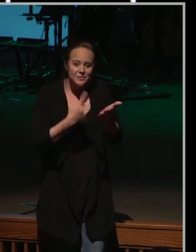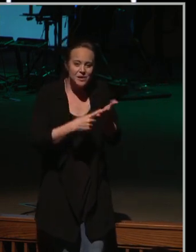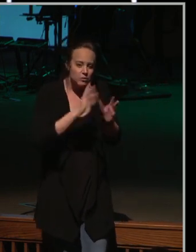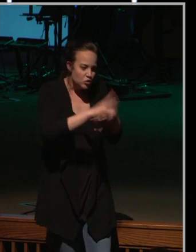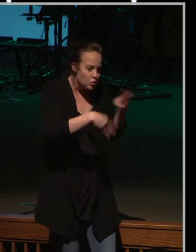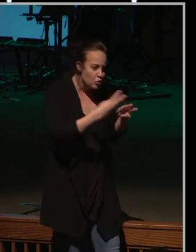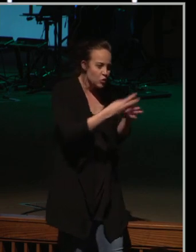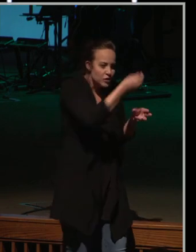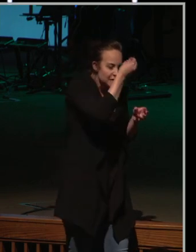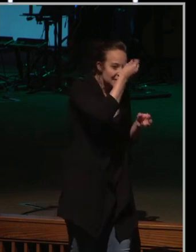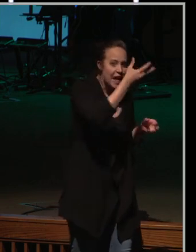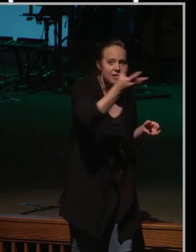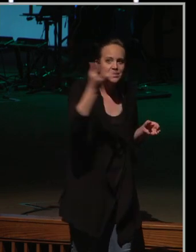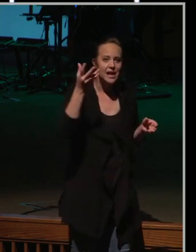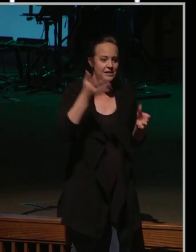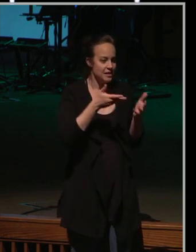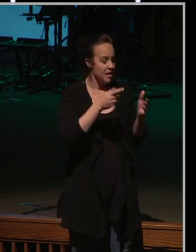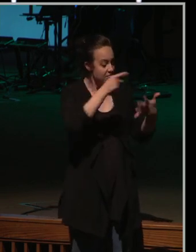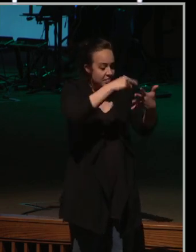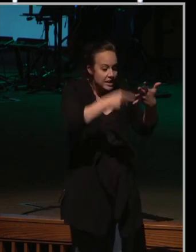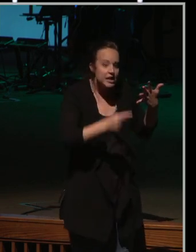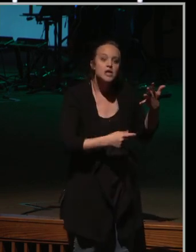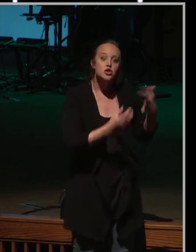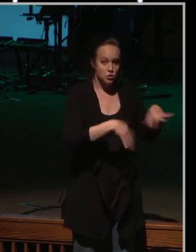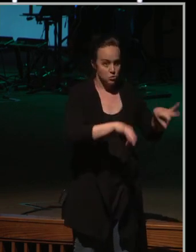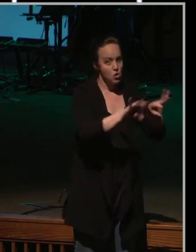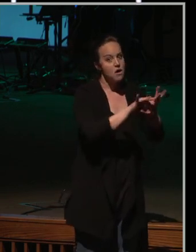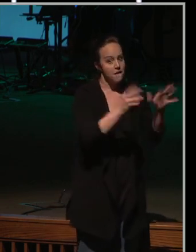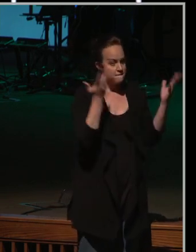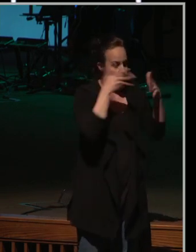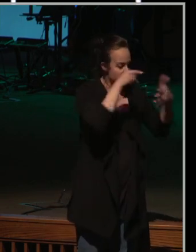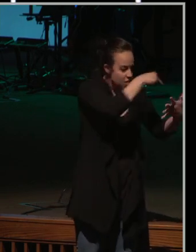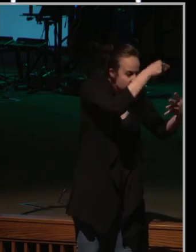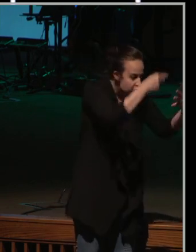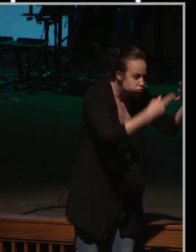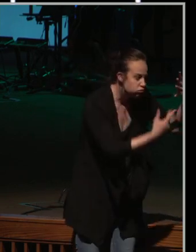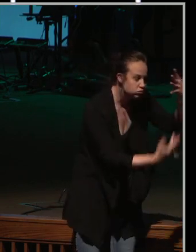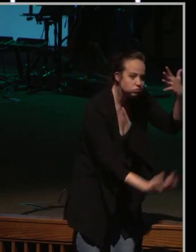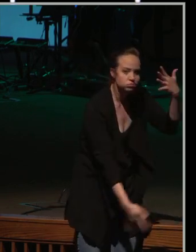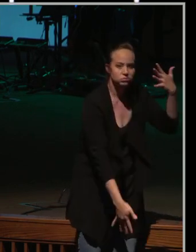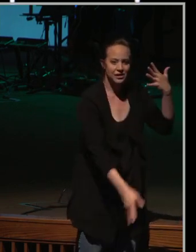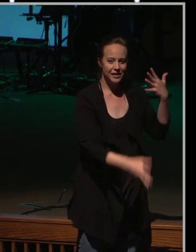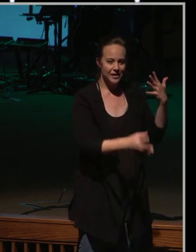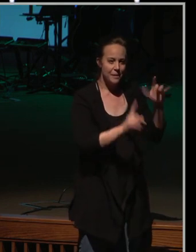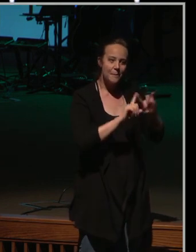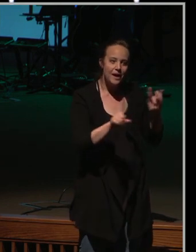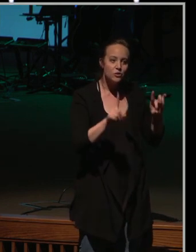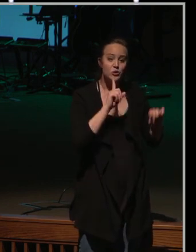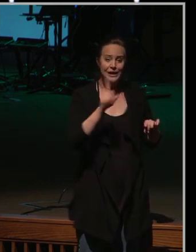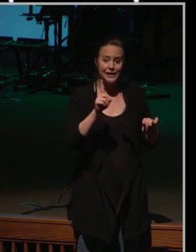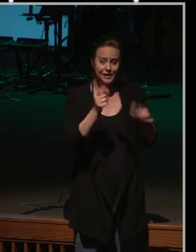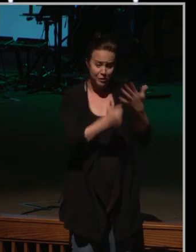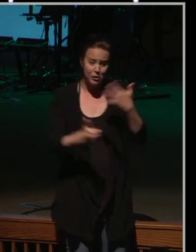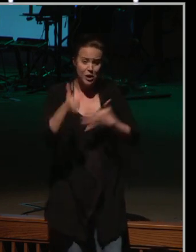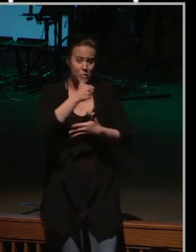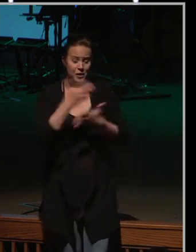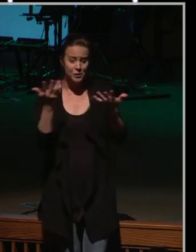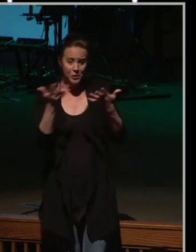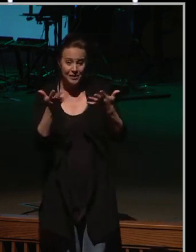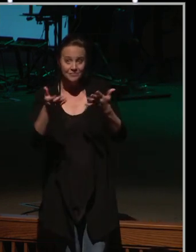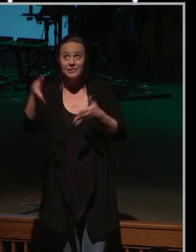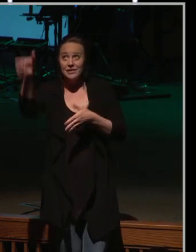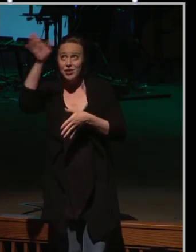important. Remember that any good thing, when it becomes the ultimate thing, becomes an idolatrous